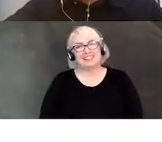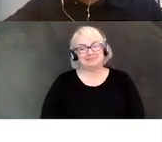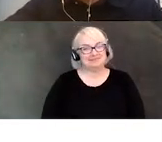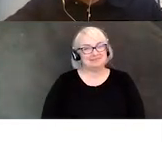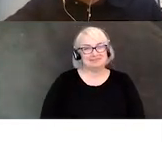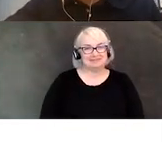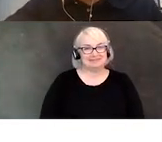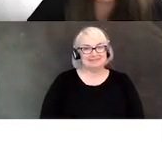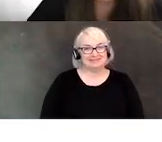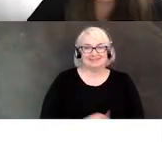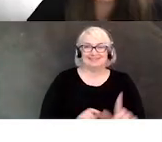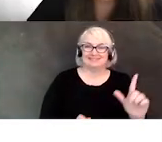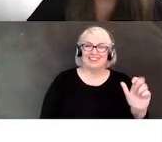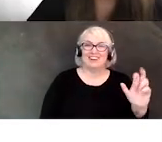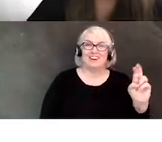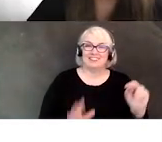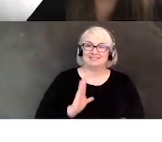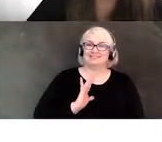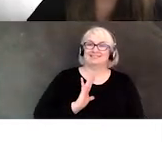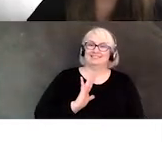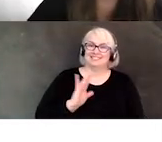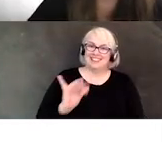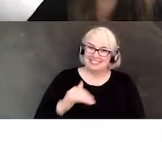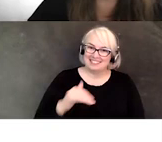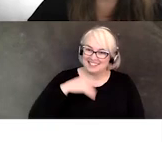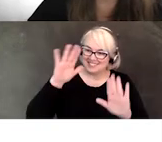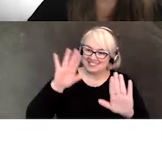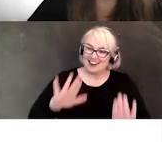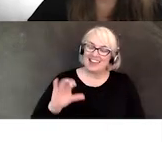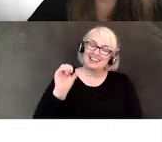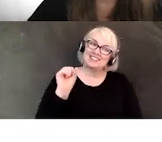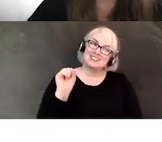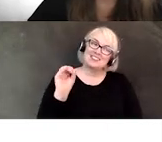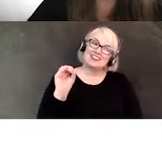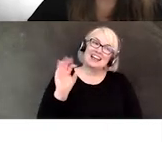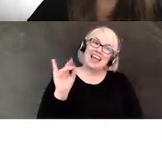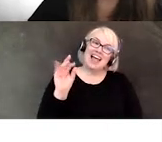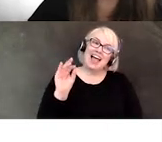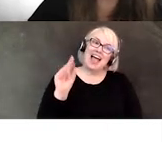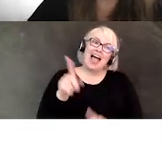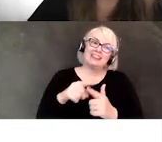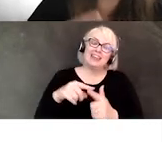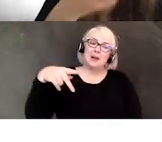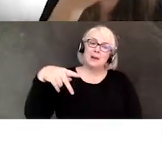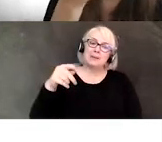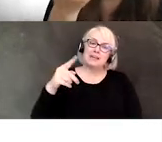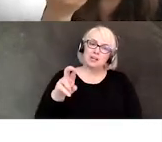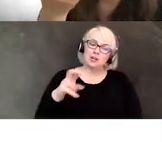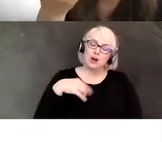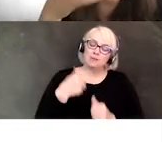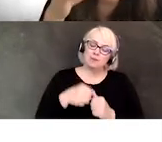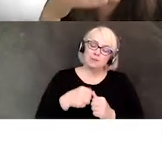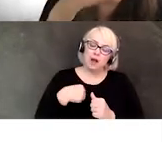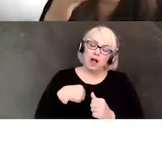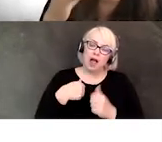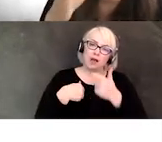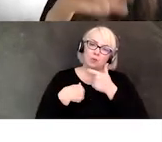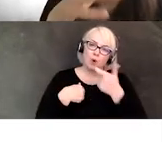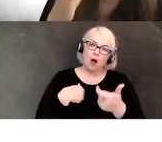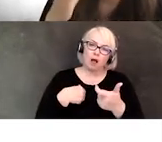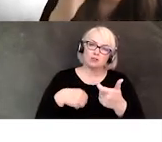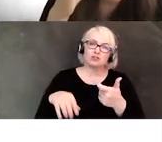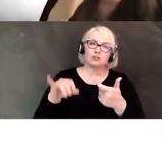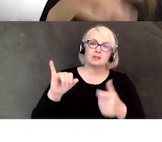That's great. Um, and then, um, I specifically, um, Peter, I remember you, I watched the, um, inside the